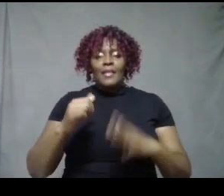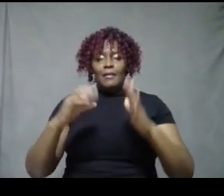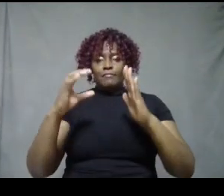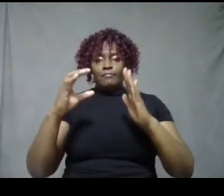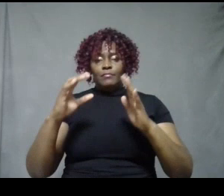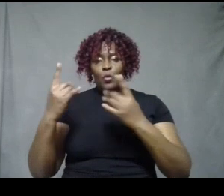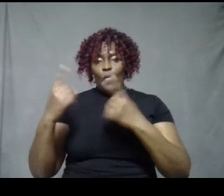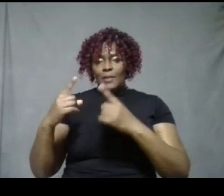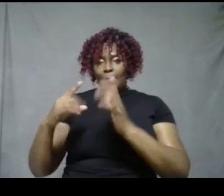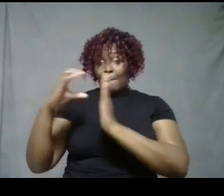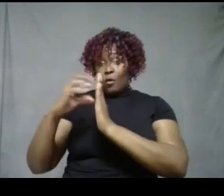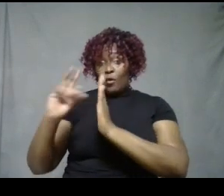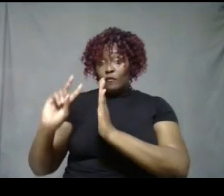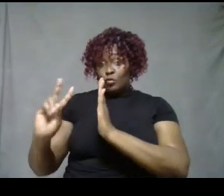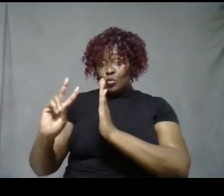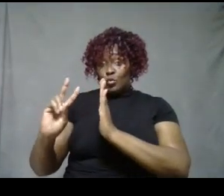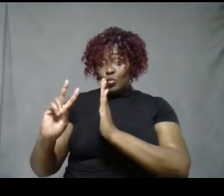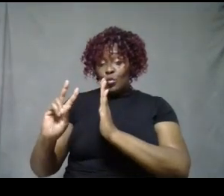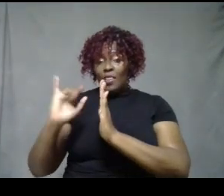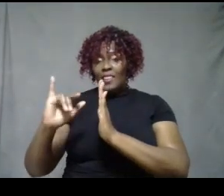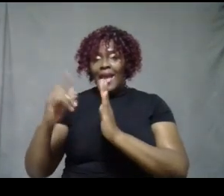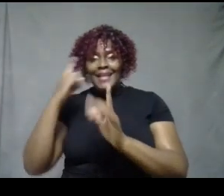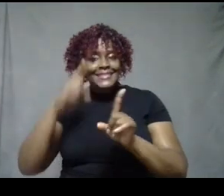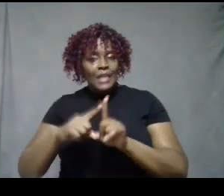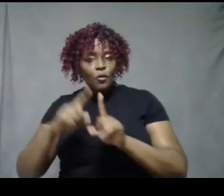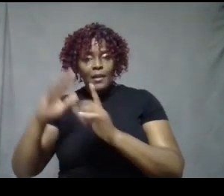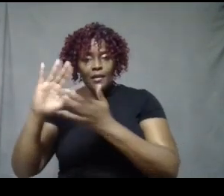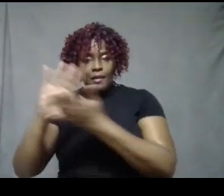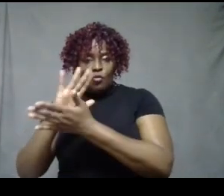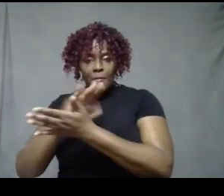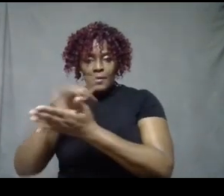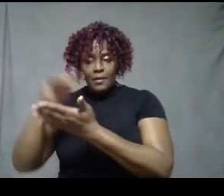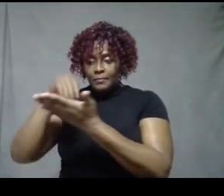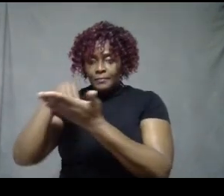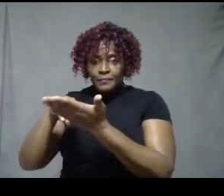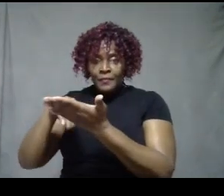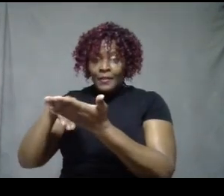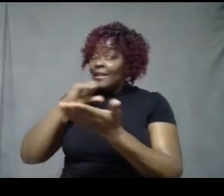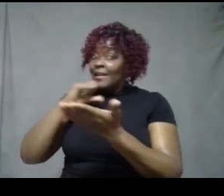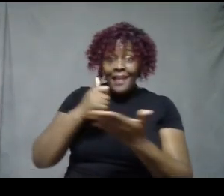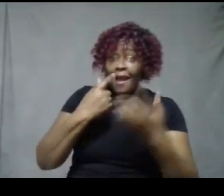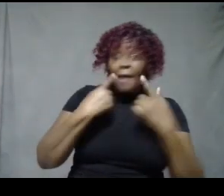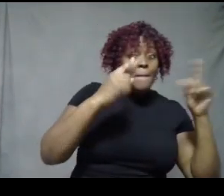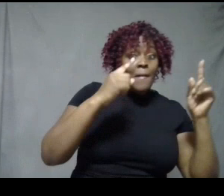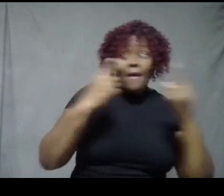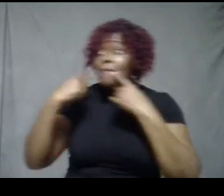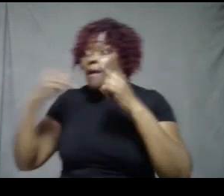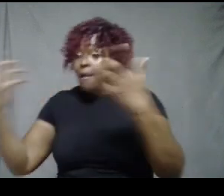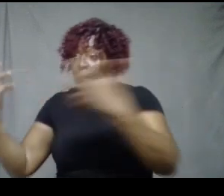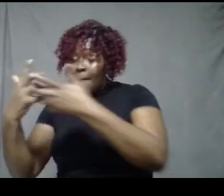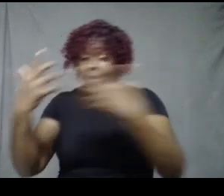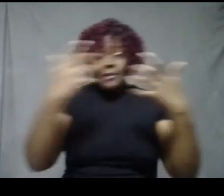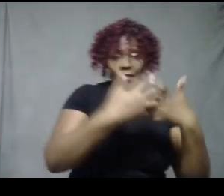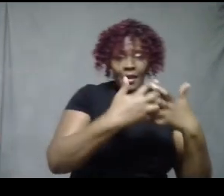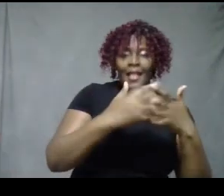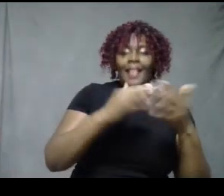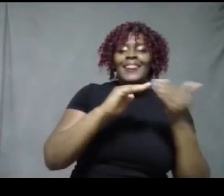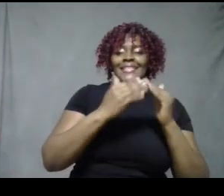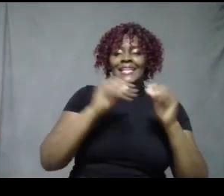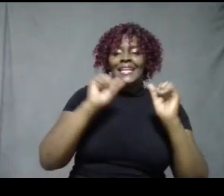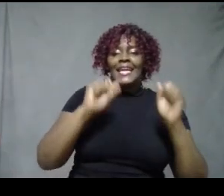met, the city may either amend its lawsuit or file a new lawsuit. From